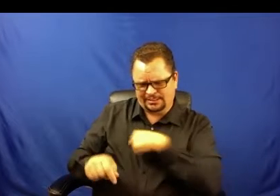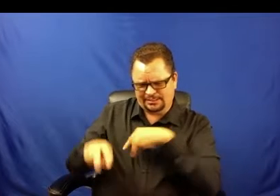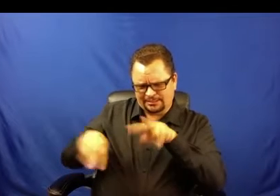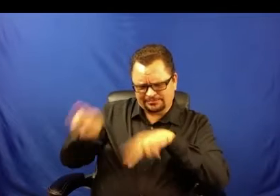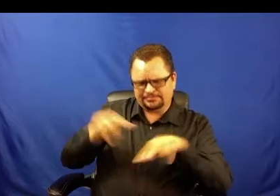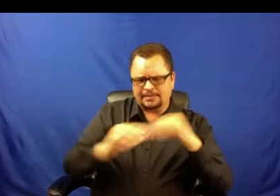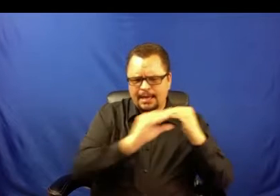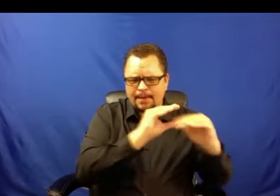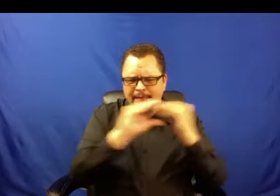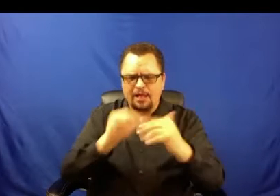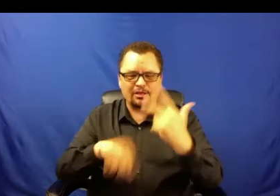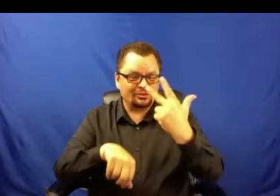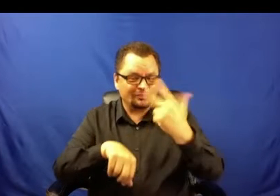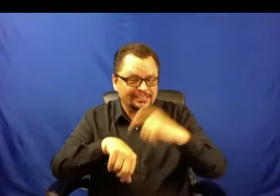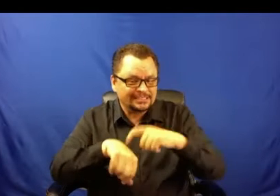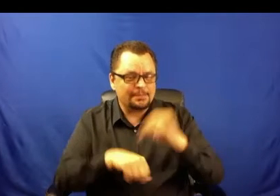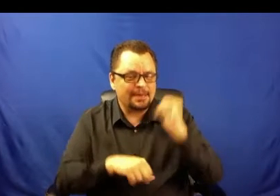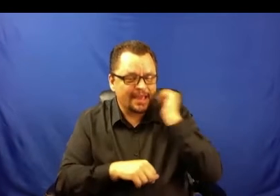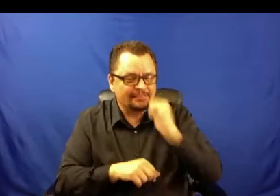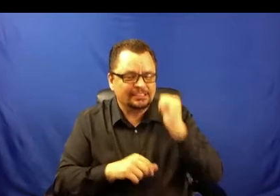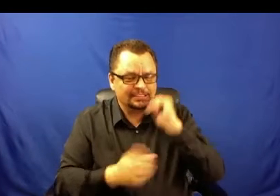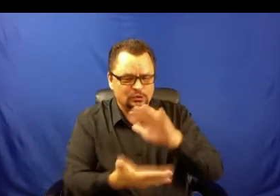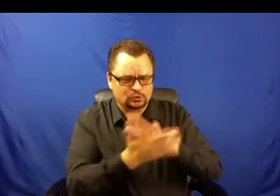and able to take action within their schools.